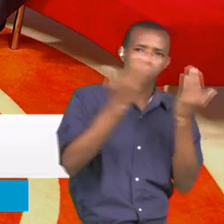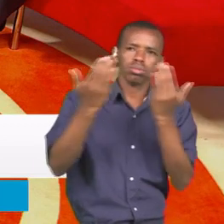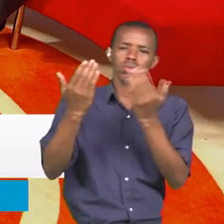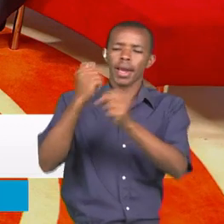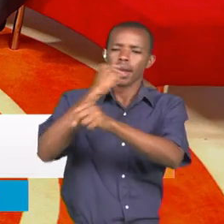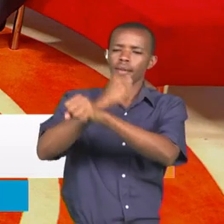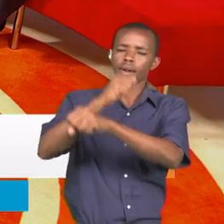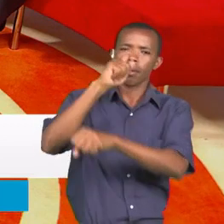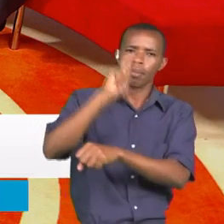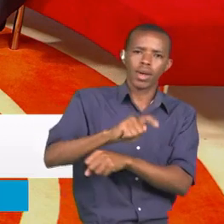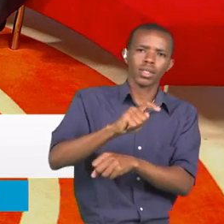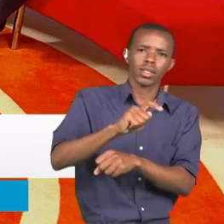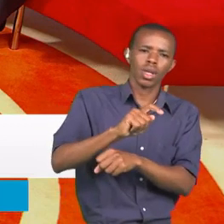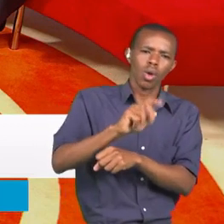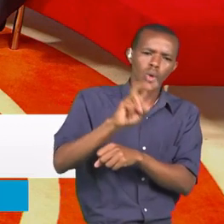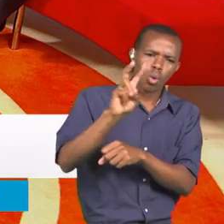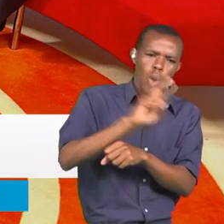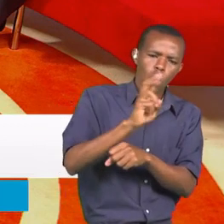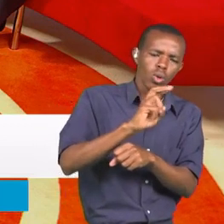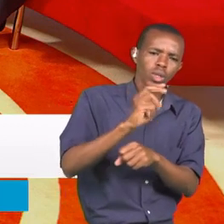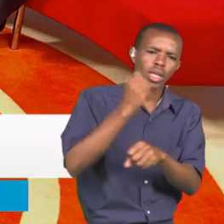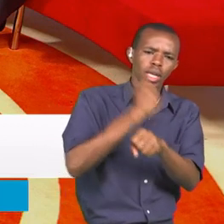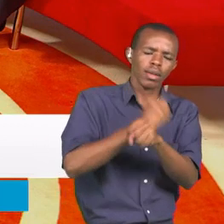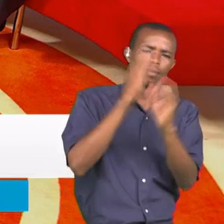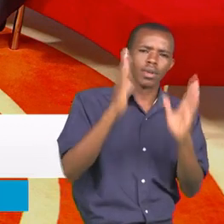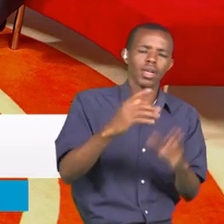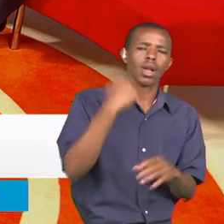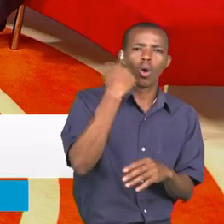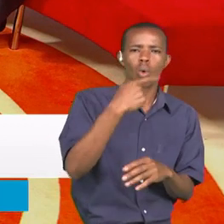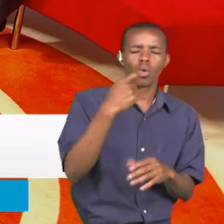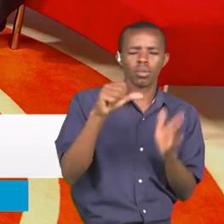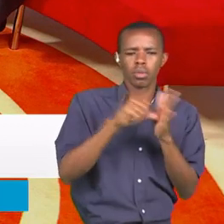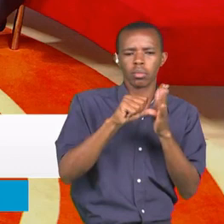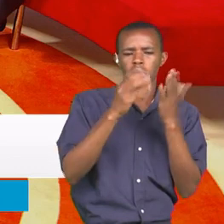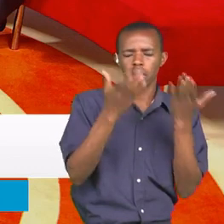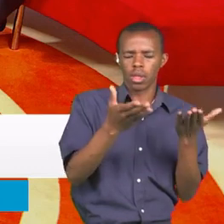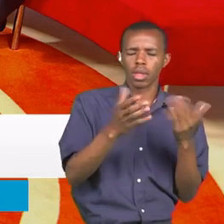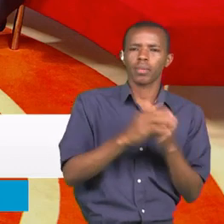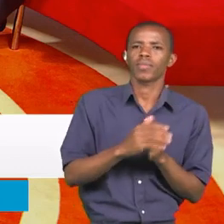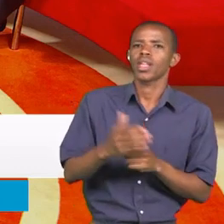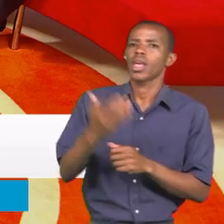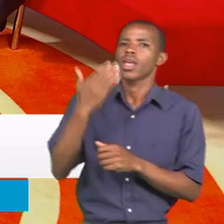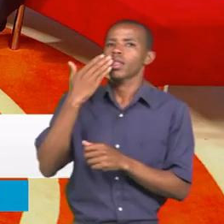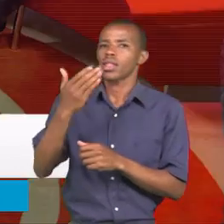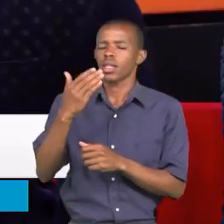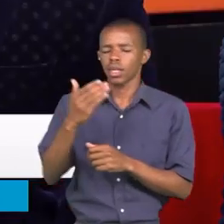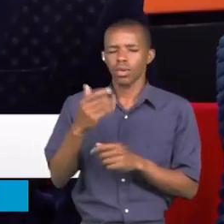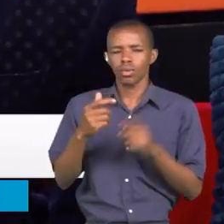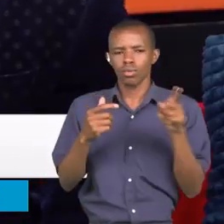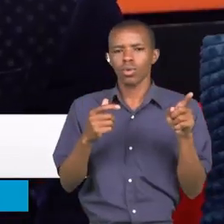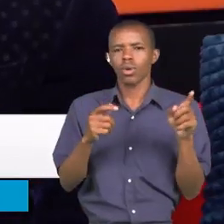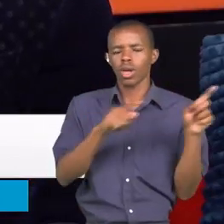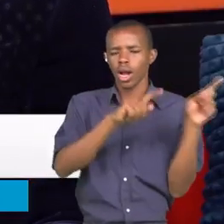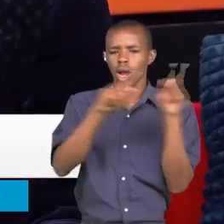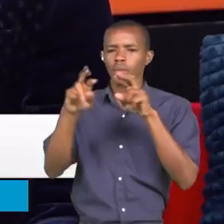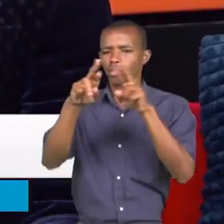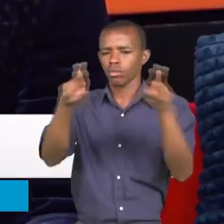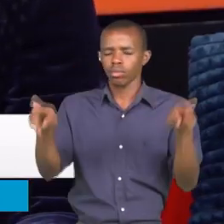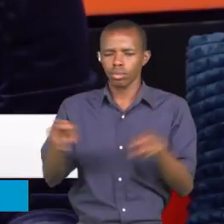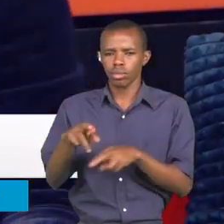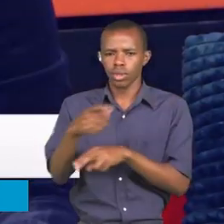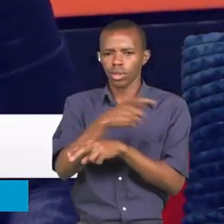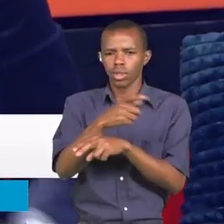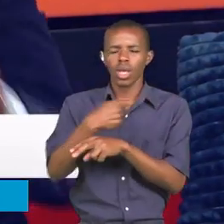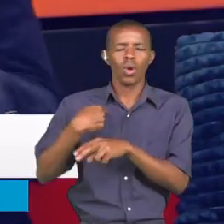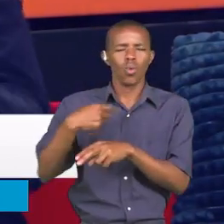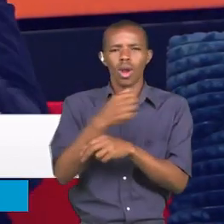defendant. You have to find who this defendant is. Absolutely, yeah, so absolutely. That is a problem. Sure. Yeah. Thank you so much, Bwana Omuga, for coming to studio. We really learnt a